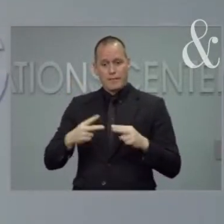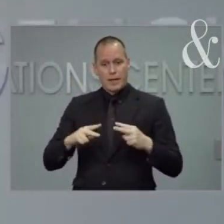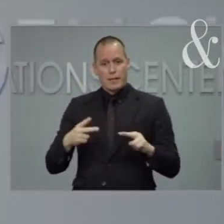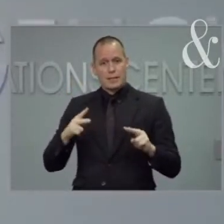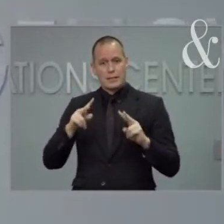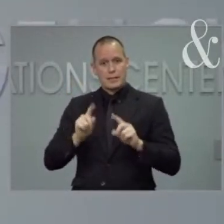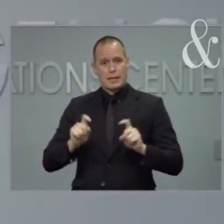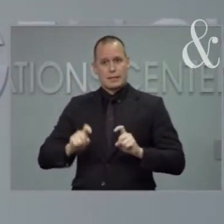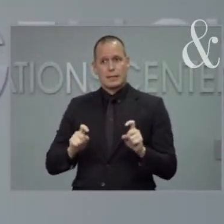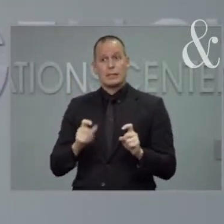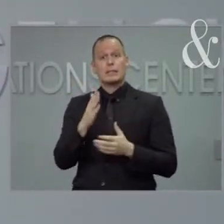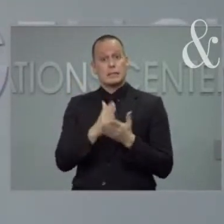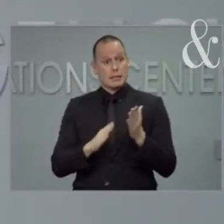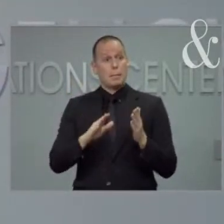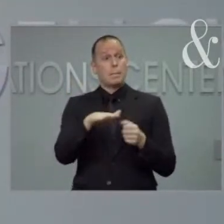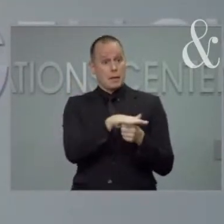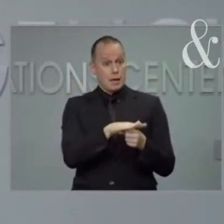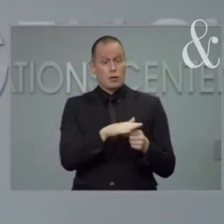100 tests.